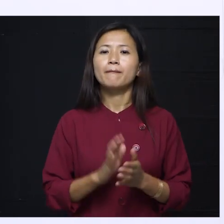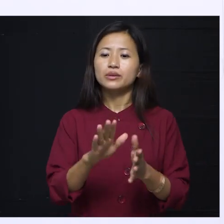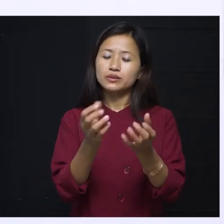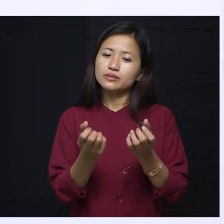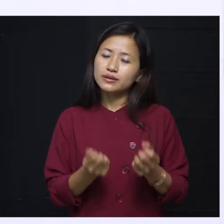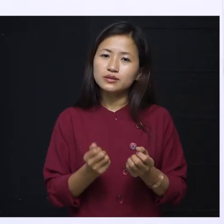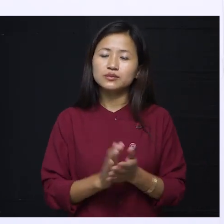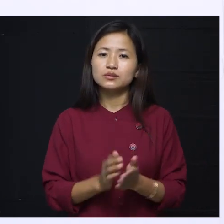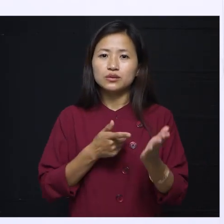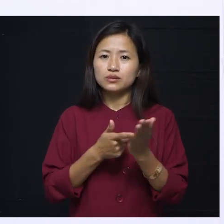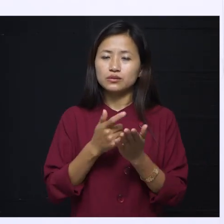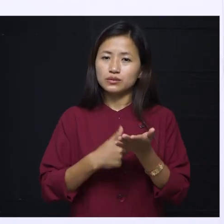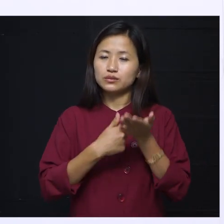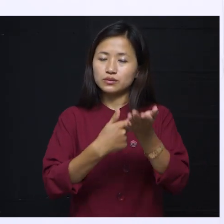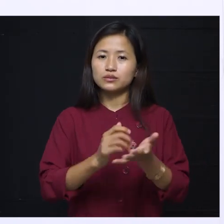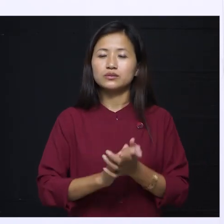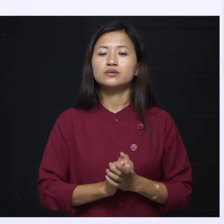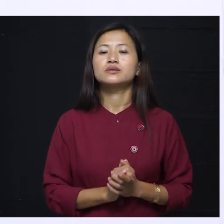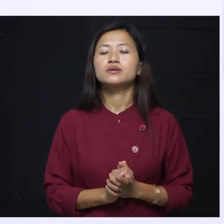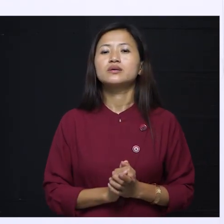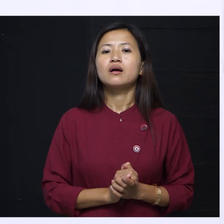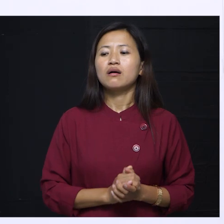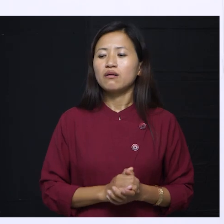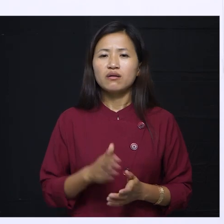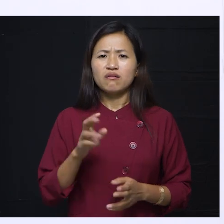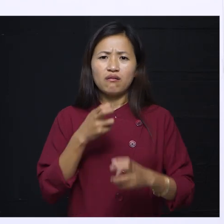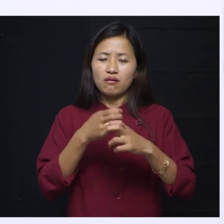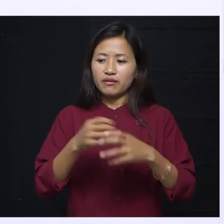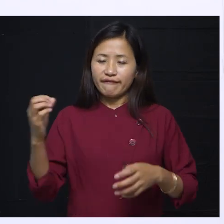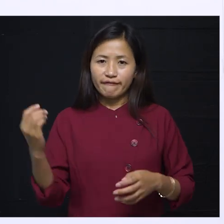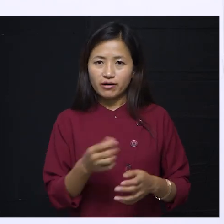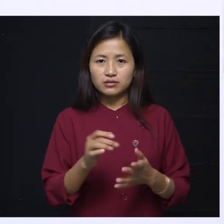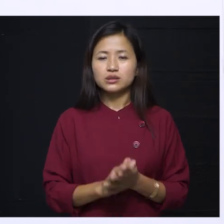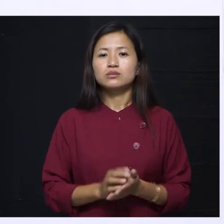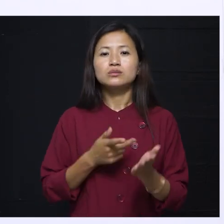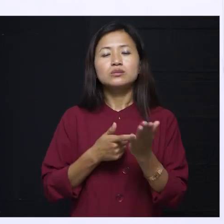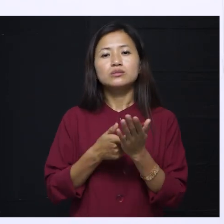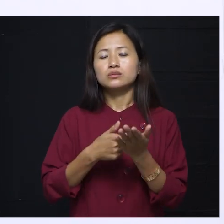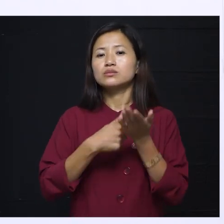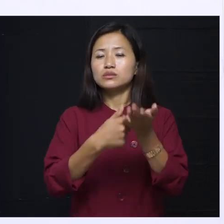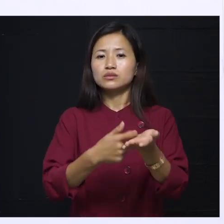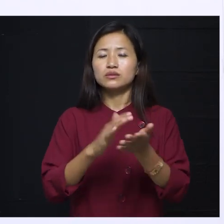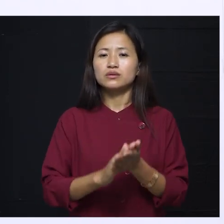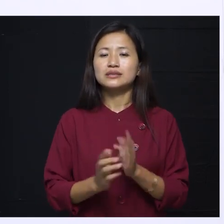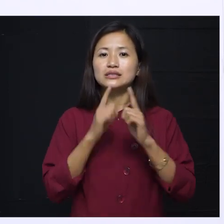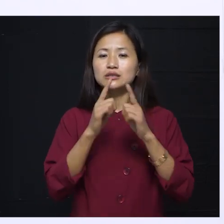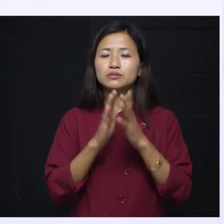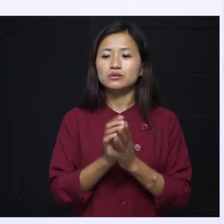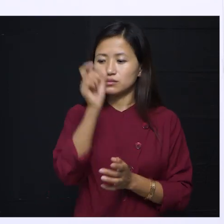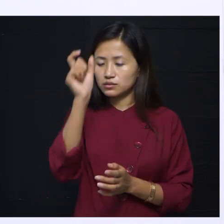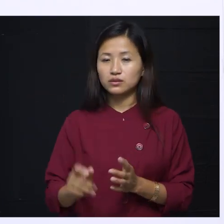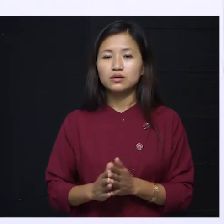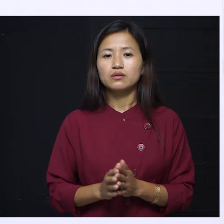rule happens here. What is the exception to the rule? There is no hard and fast rule. It depends on the speaker or the writer which